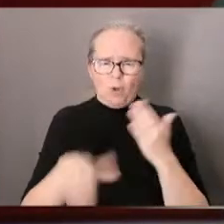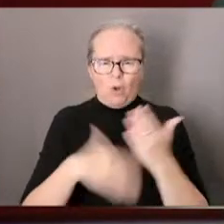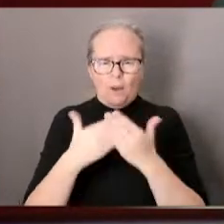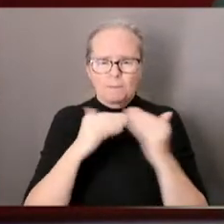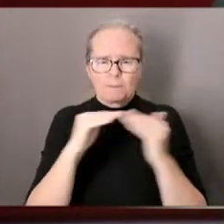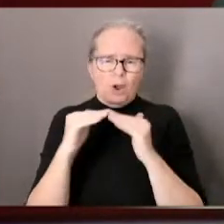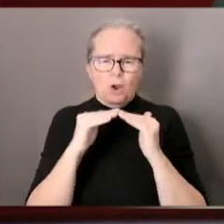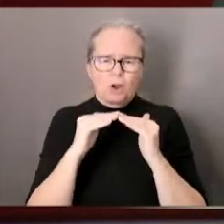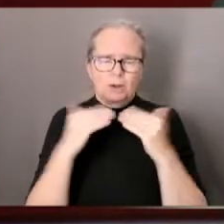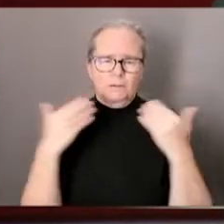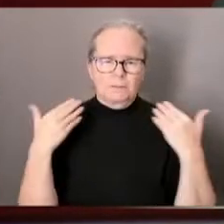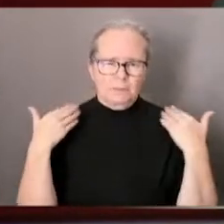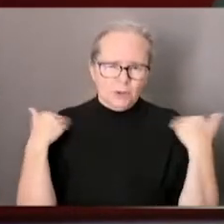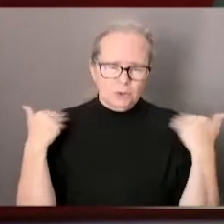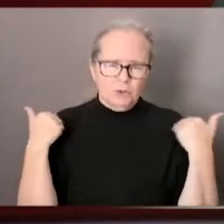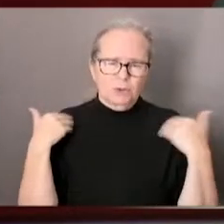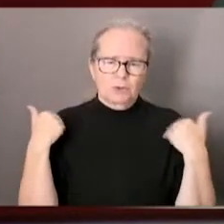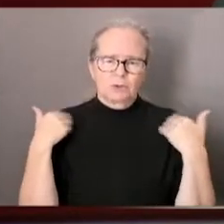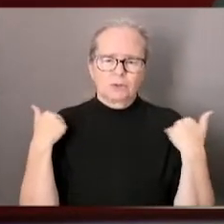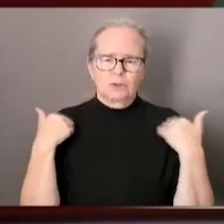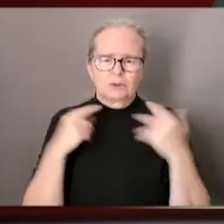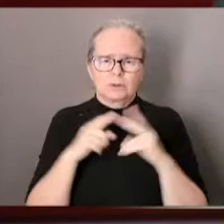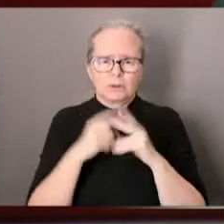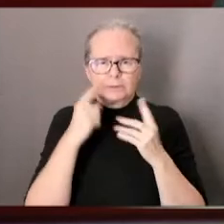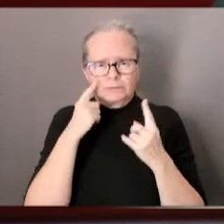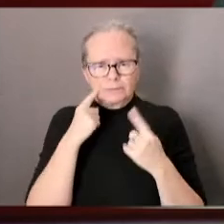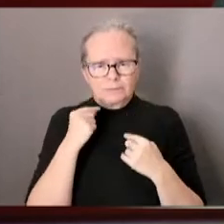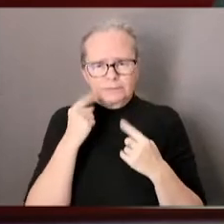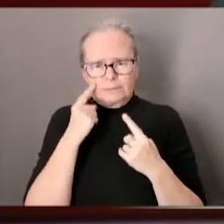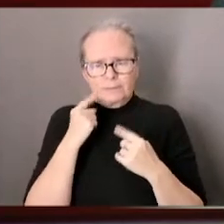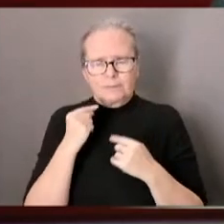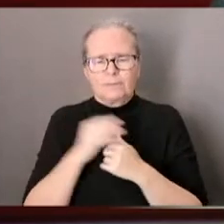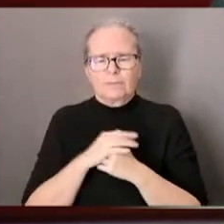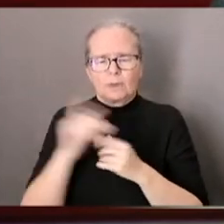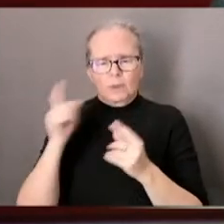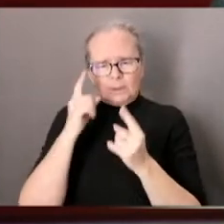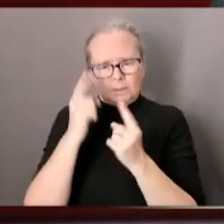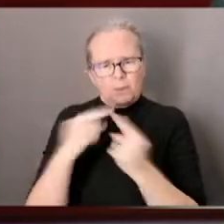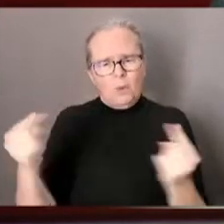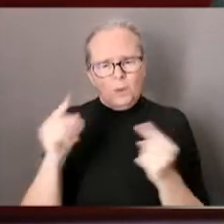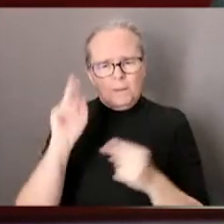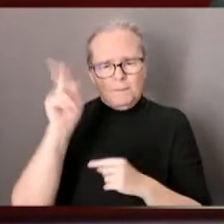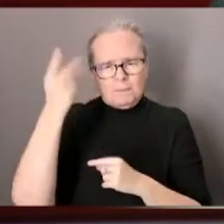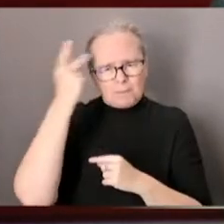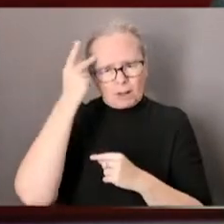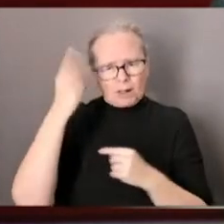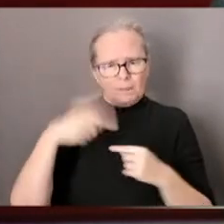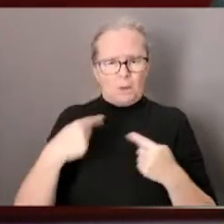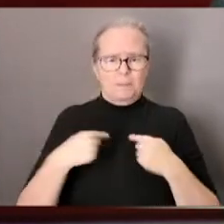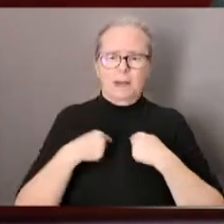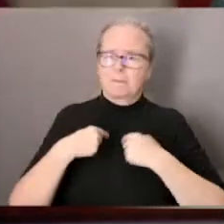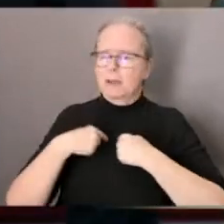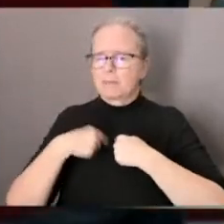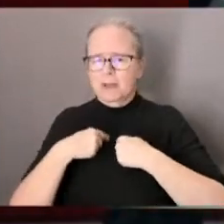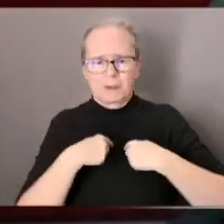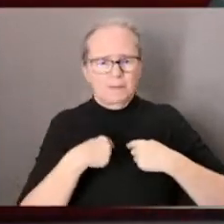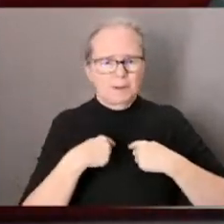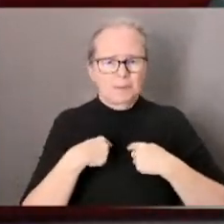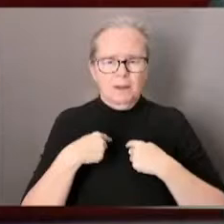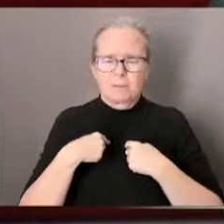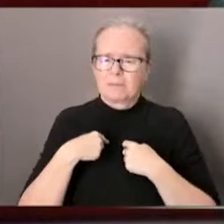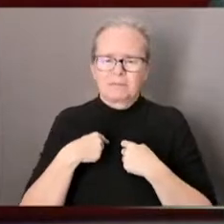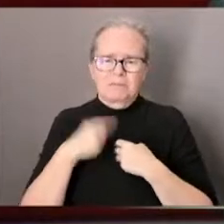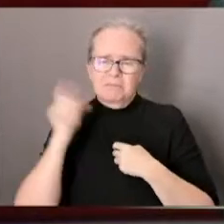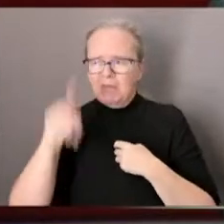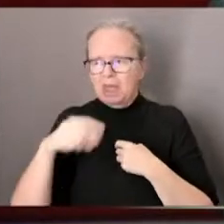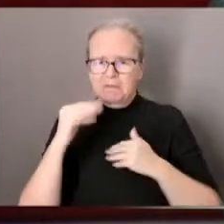the idea that politics has to be a Place full of ego where we are constantly focused on scoring points against each other yes we need